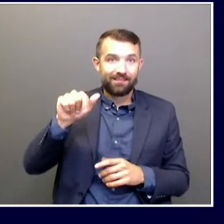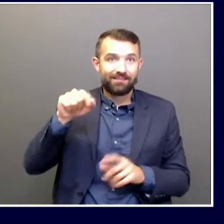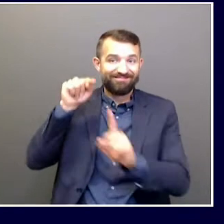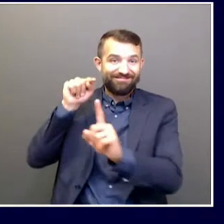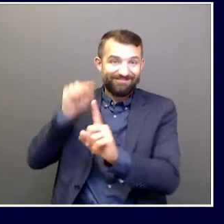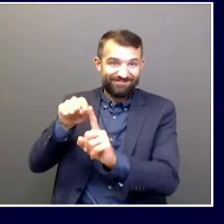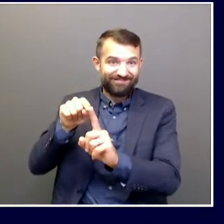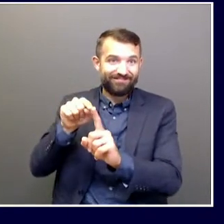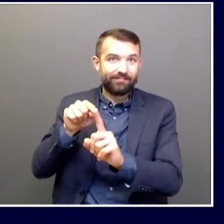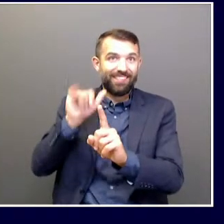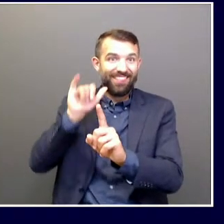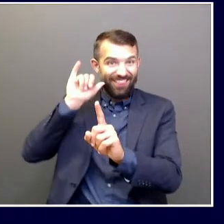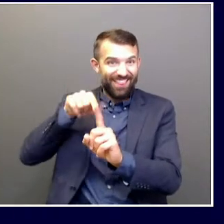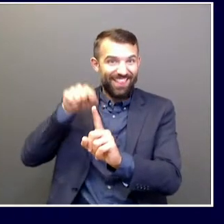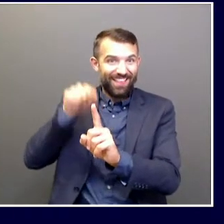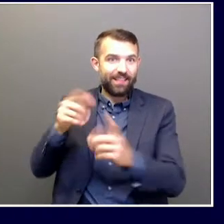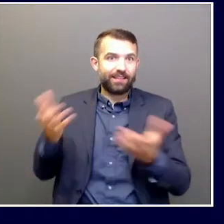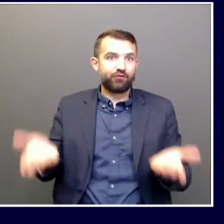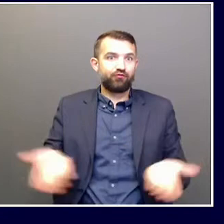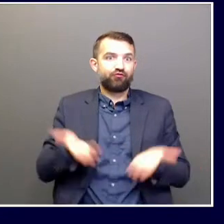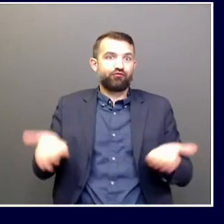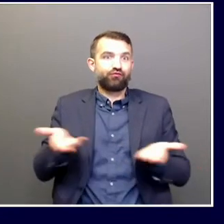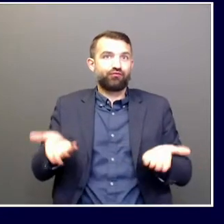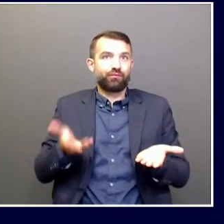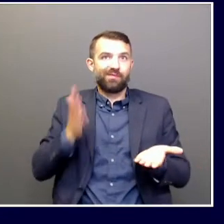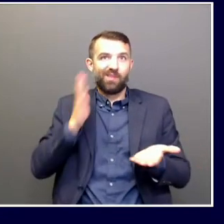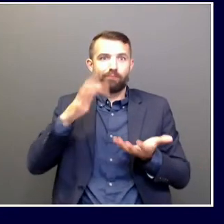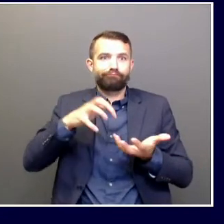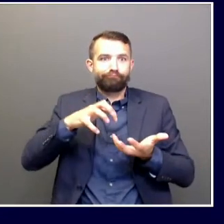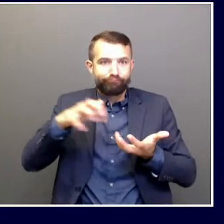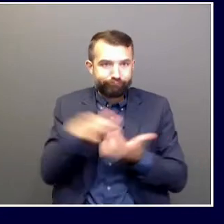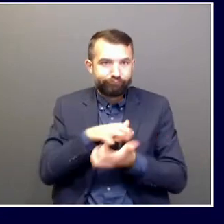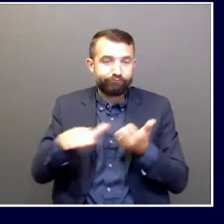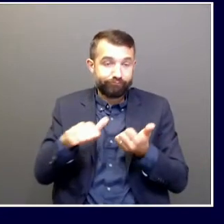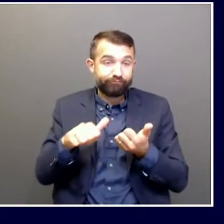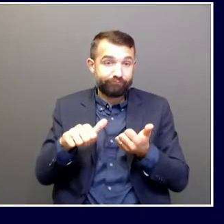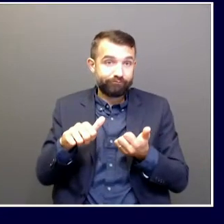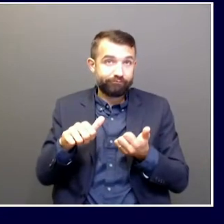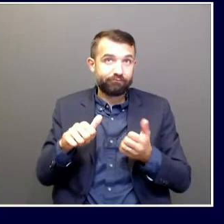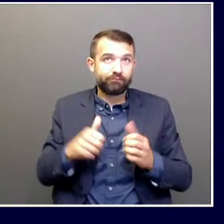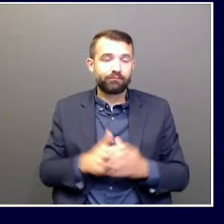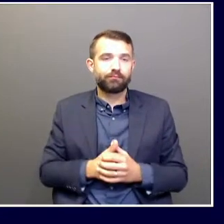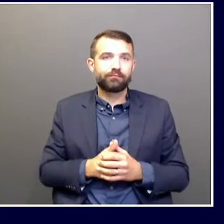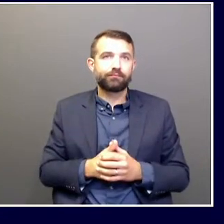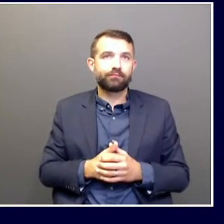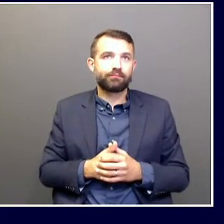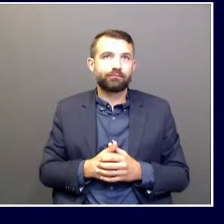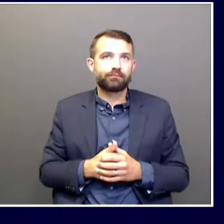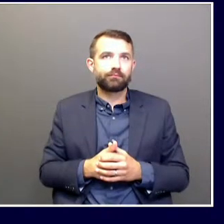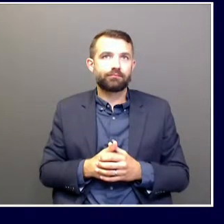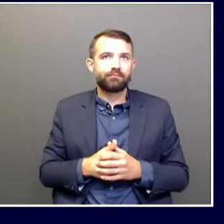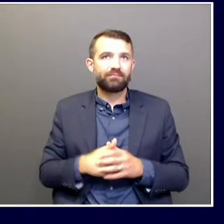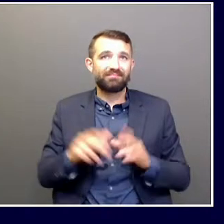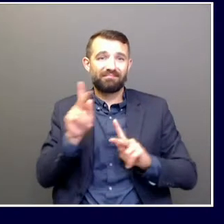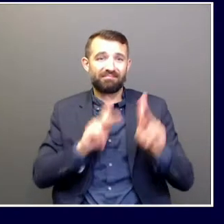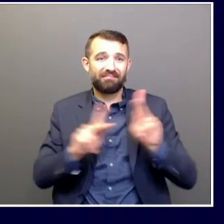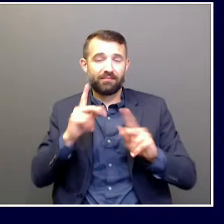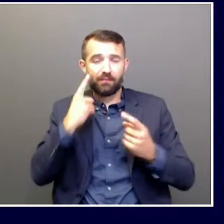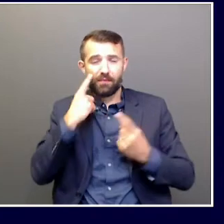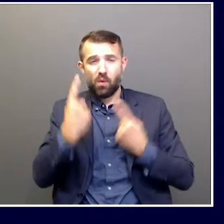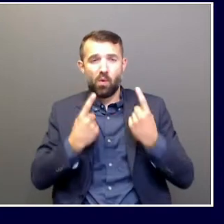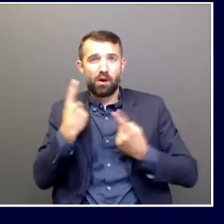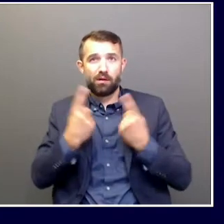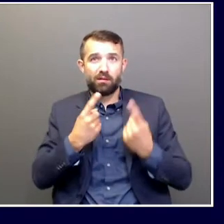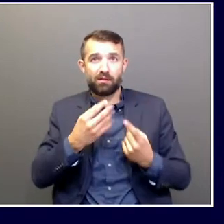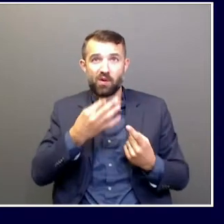ventilators. Right. Okay. And people are starting to wonder about what the holidays are going to look like. I know nobody wants to look